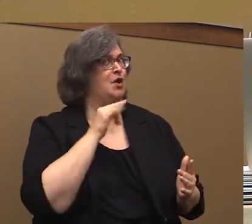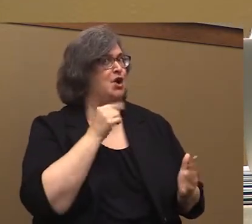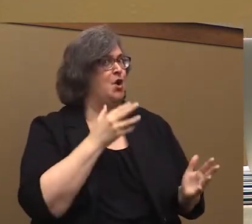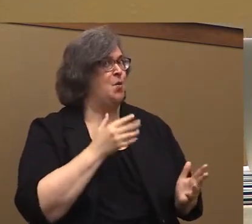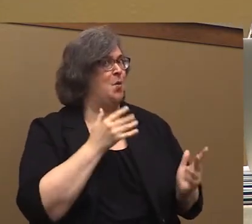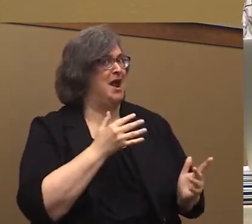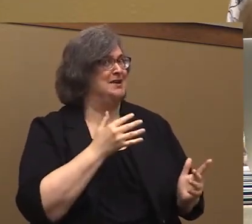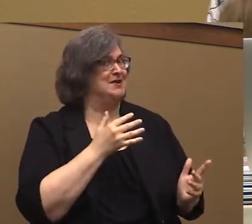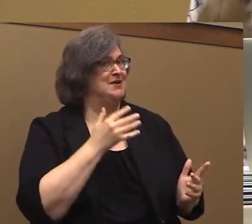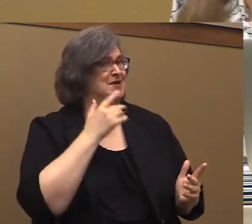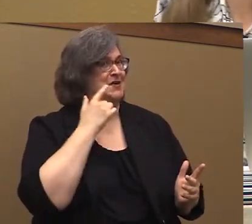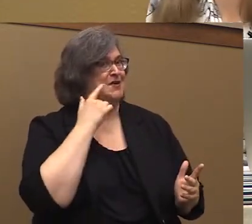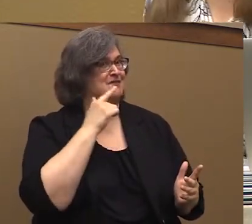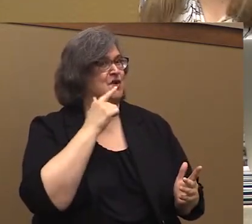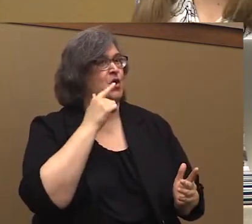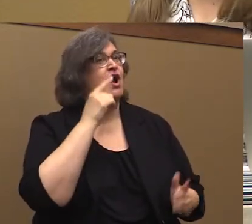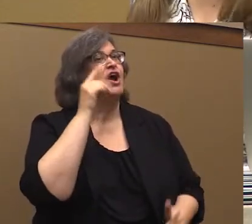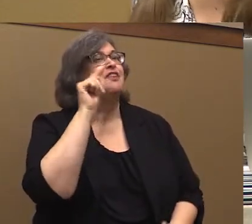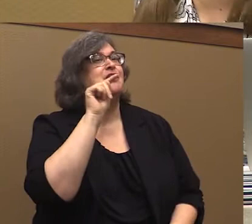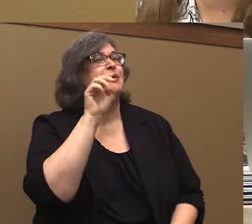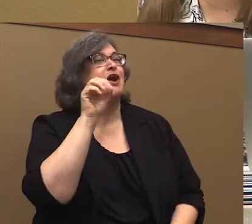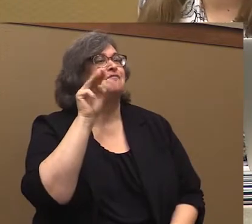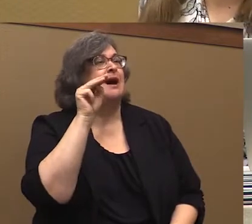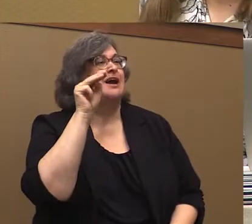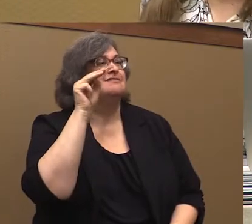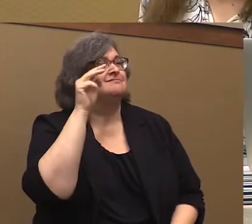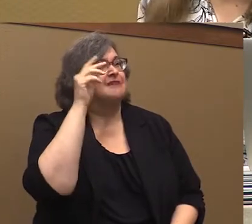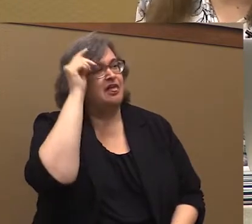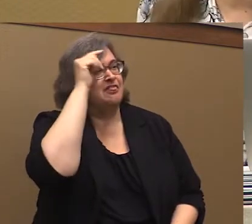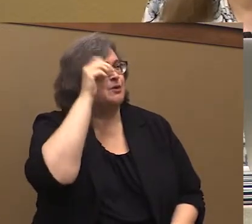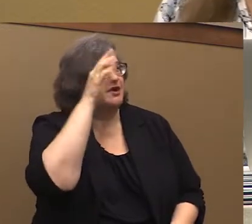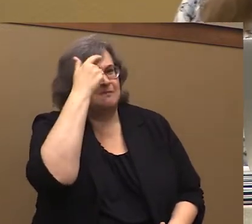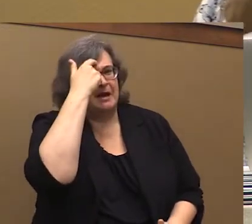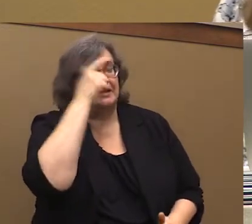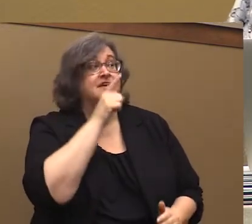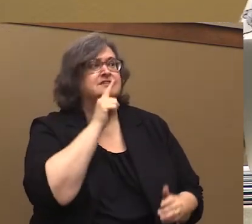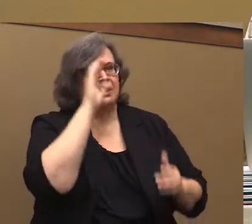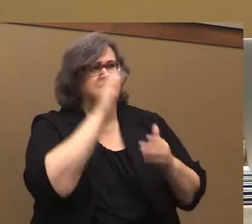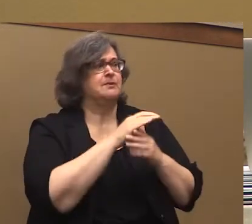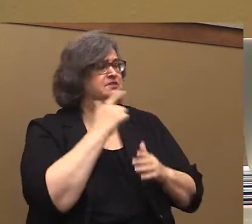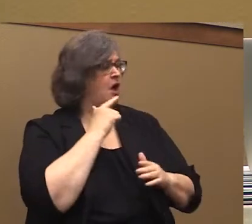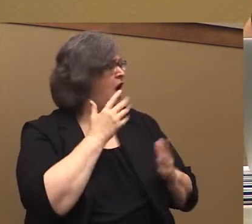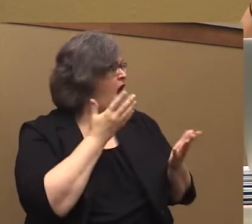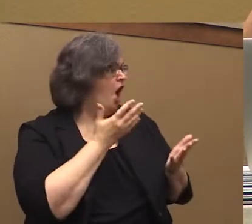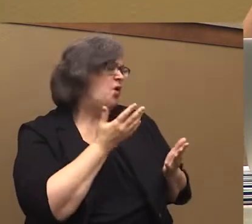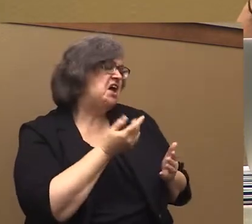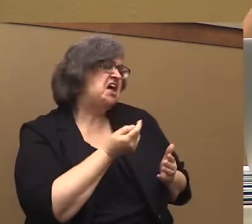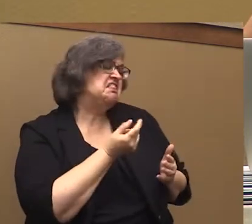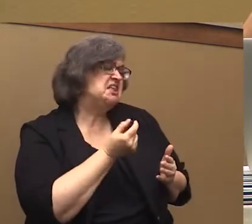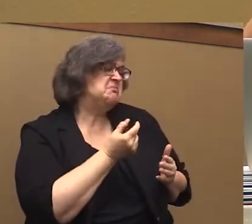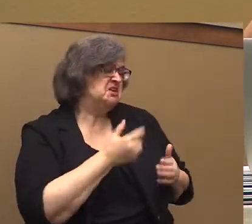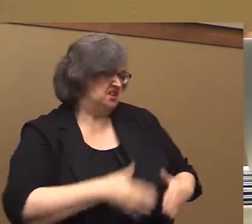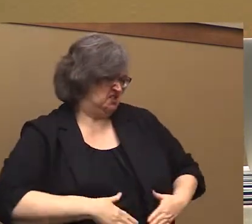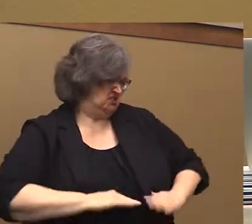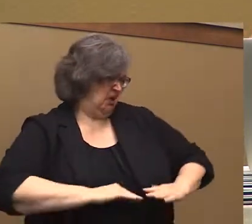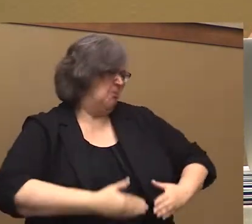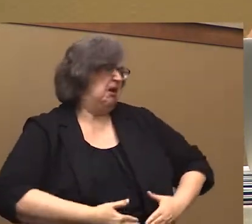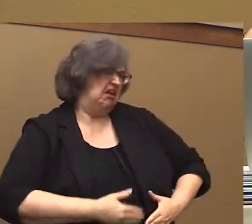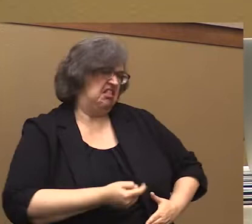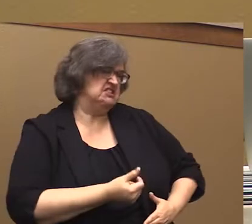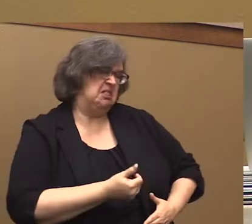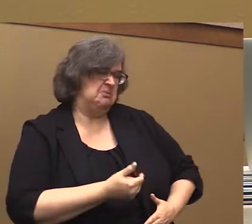And what we're waiting for is theory of mind. Is the husband going to say, well, just a little bit in your